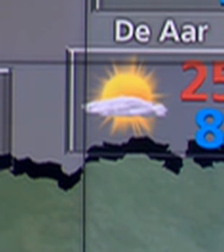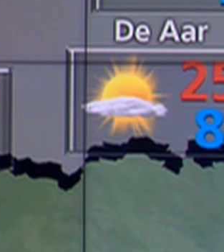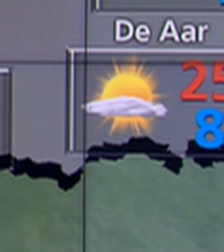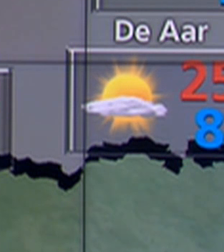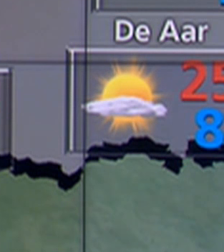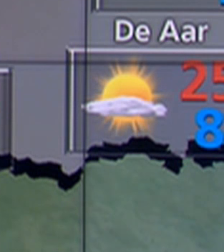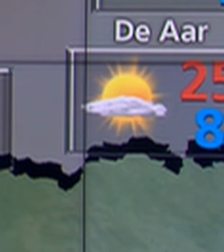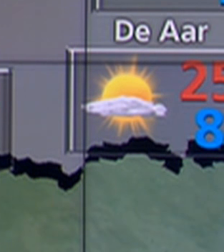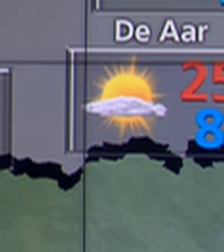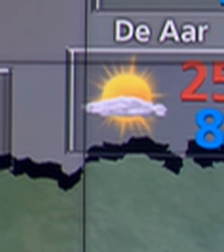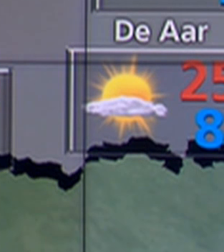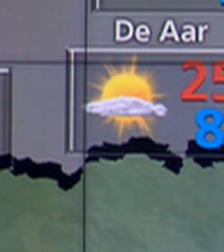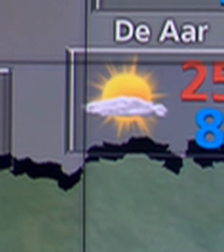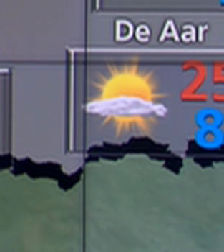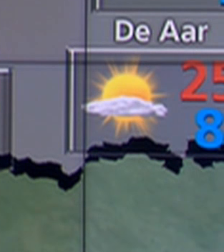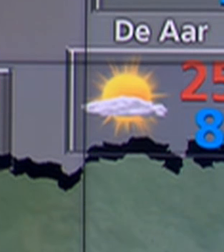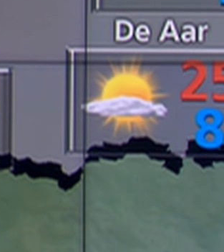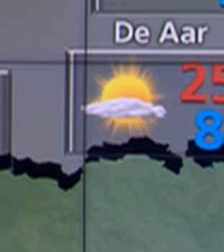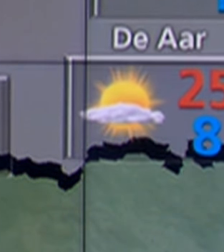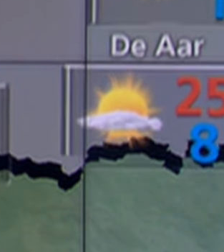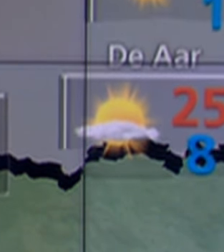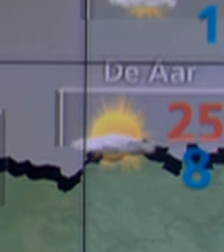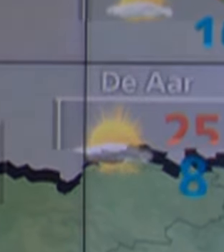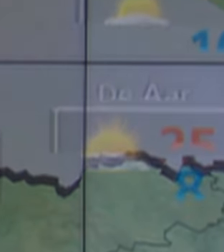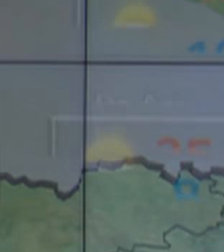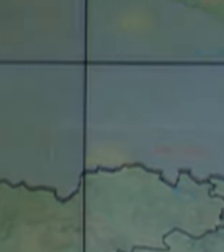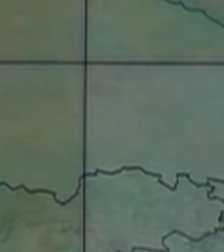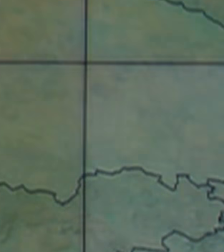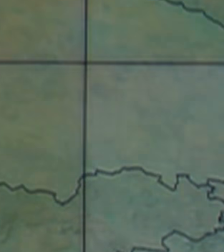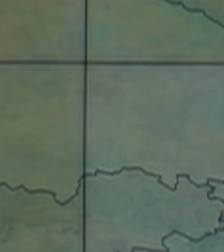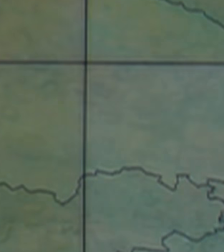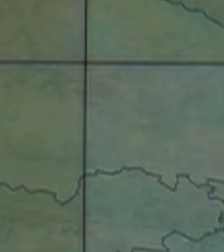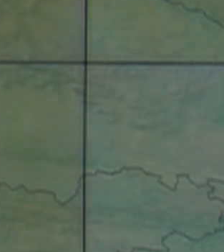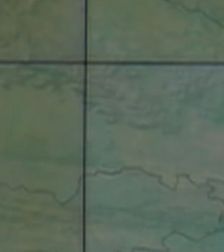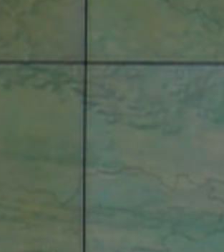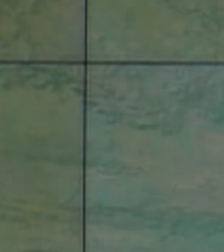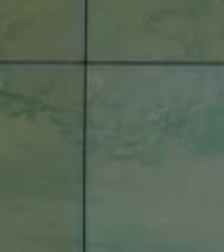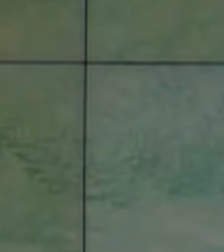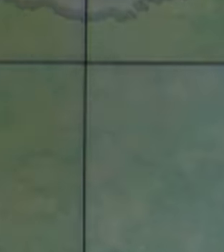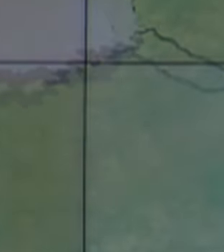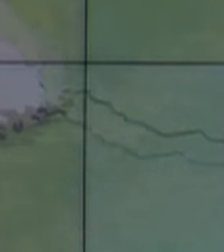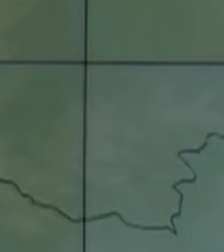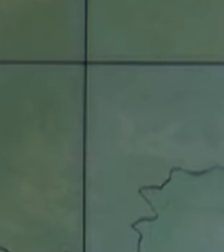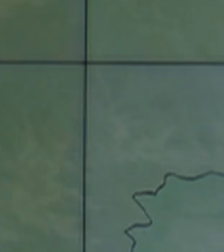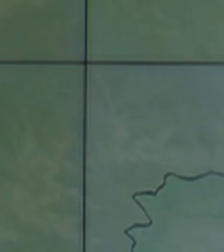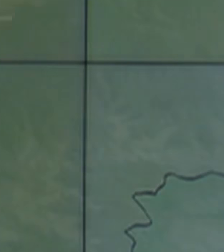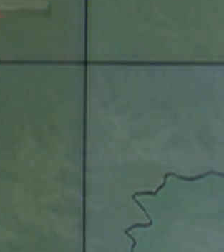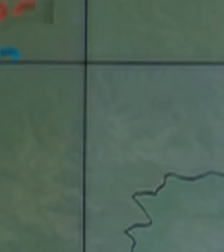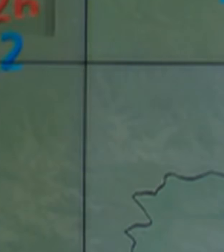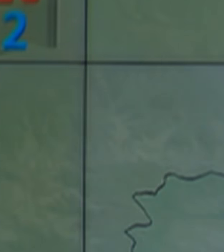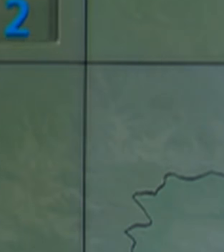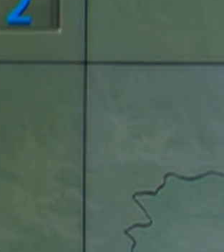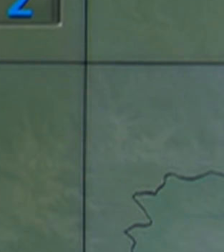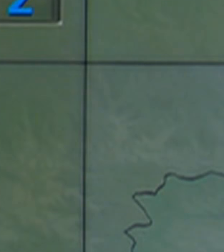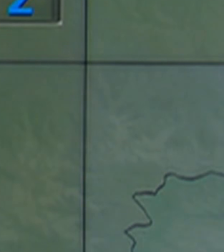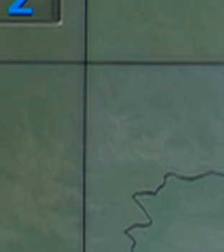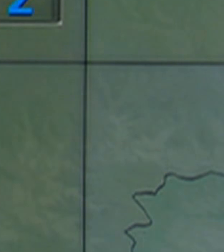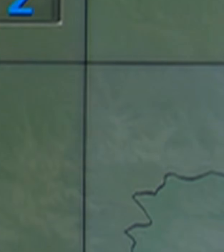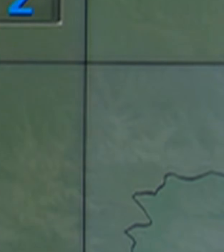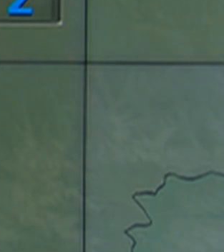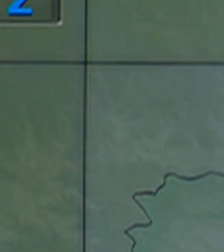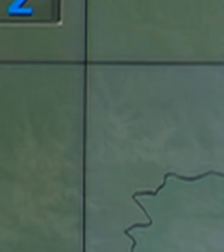senyane re lebelela Convenience le gona go tla be go ntše go ruthetše Appleton masometharotee go Freestata go sasa ge re lebelela jwale le gona go tla be go ntše go ruthetše ge re lebelela